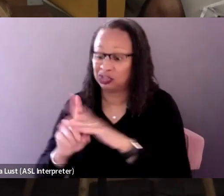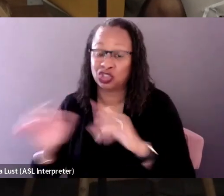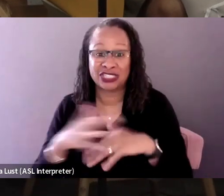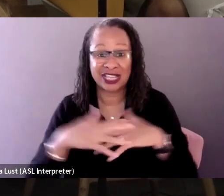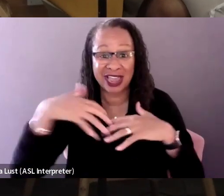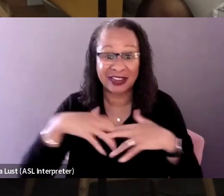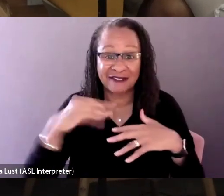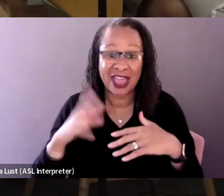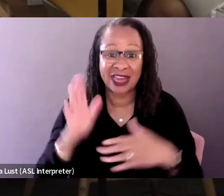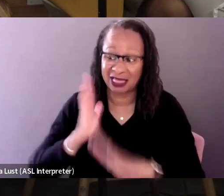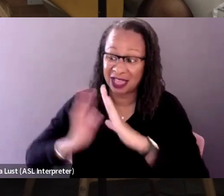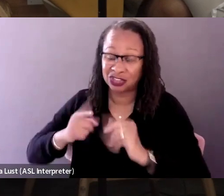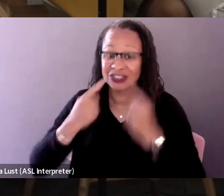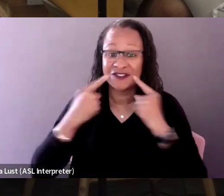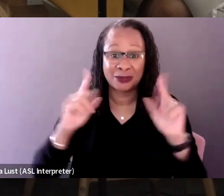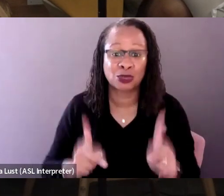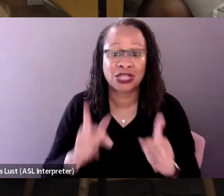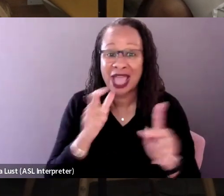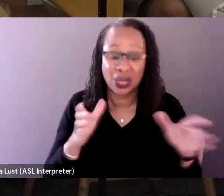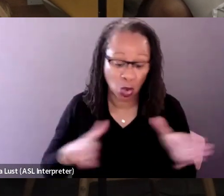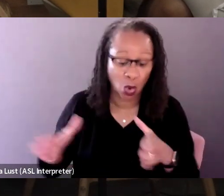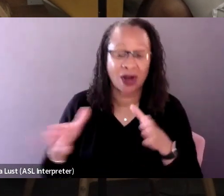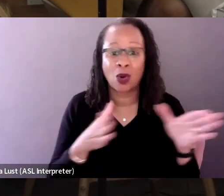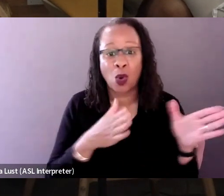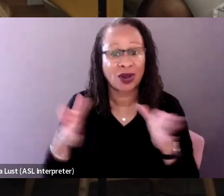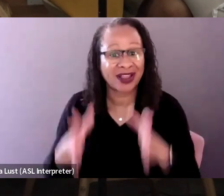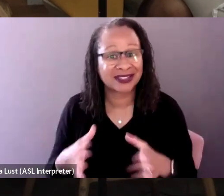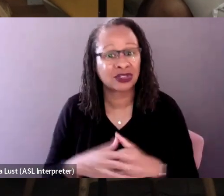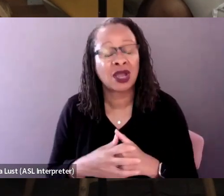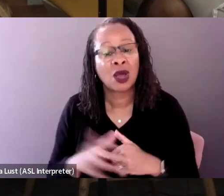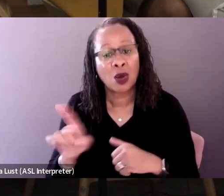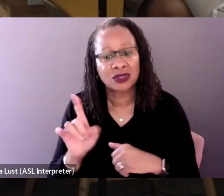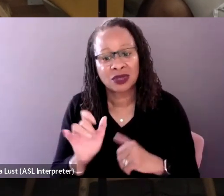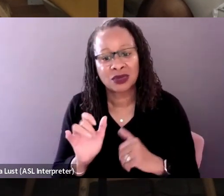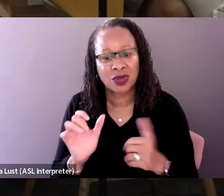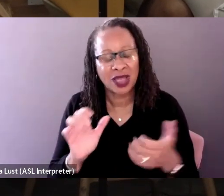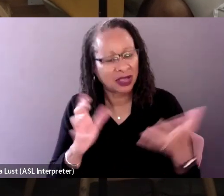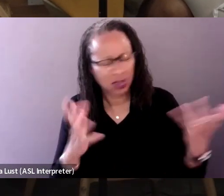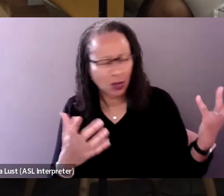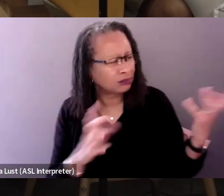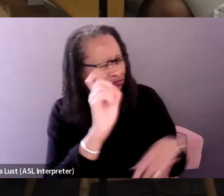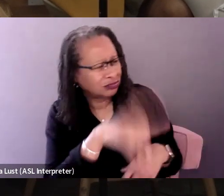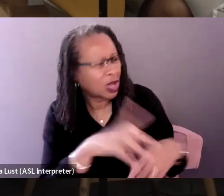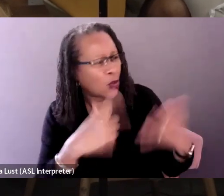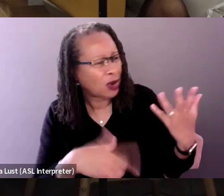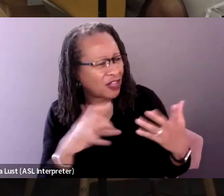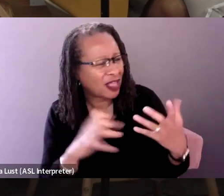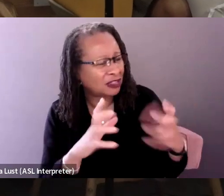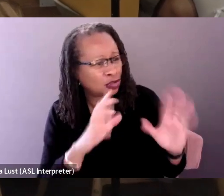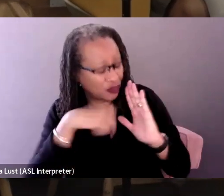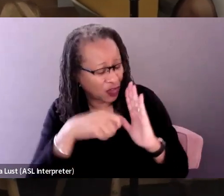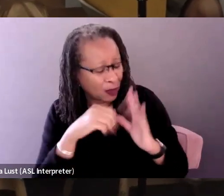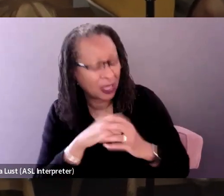political organizer, so how they move in their body is different too. What was it like for you shooting in Oakland and being out of a